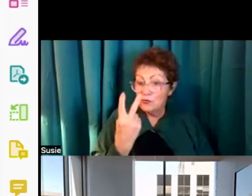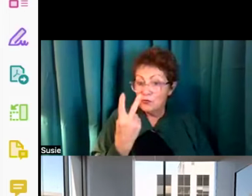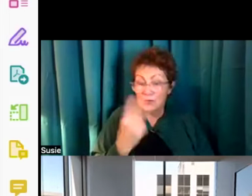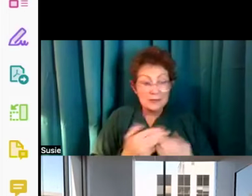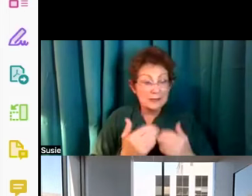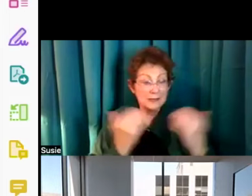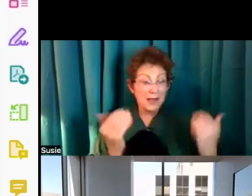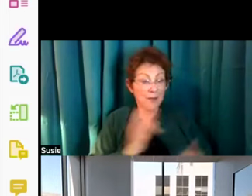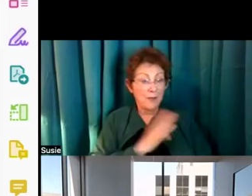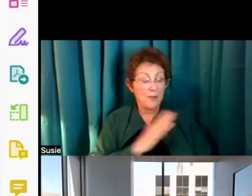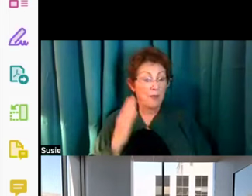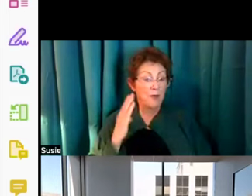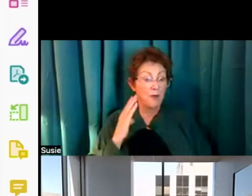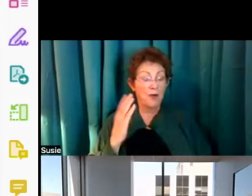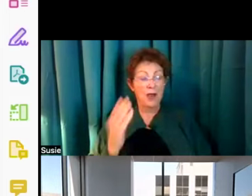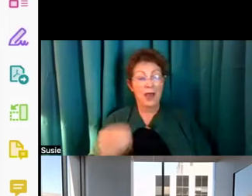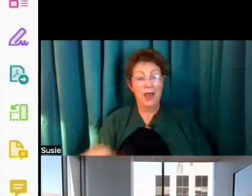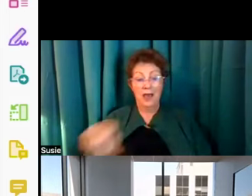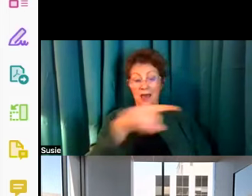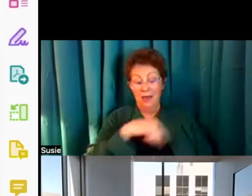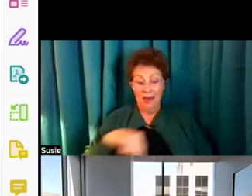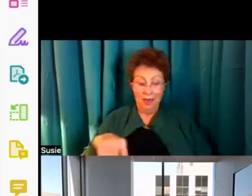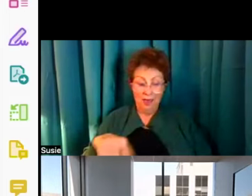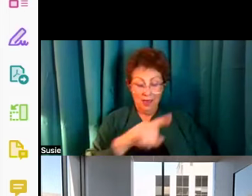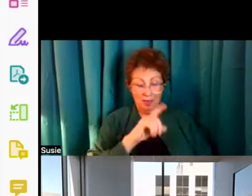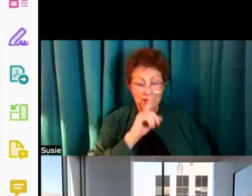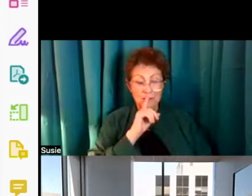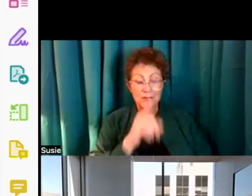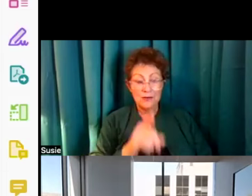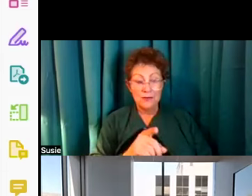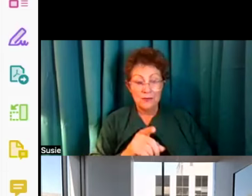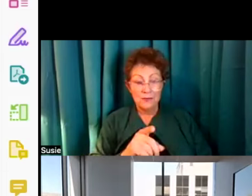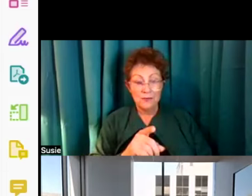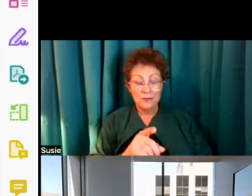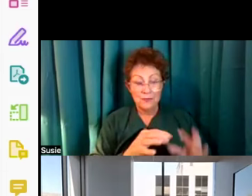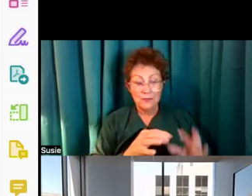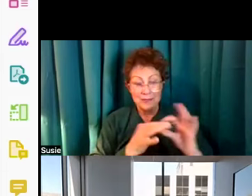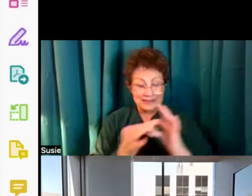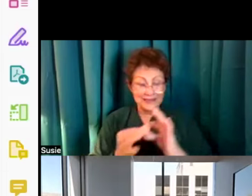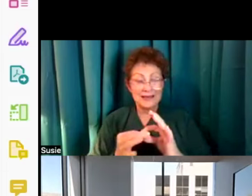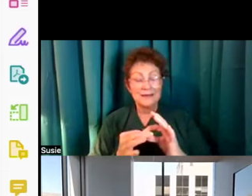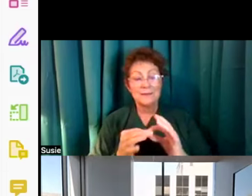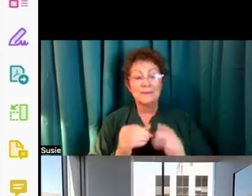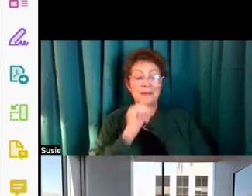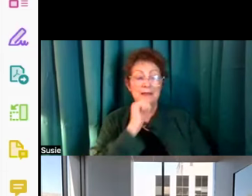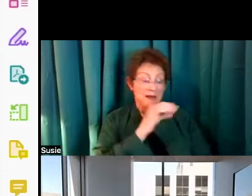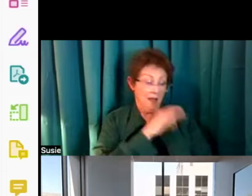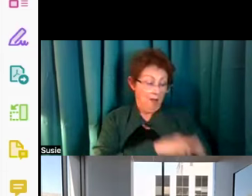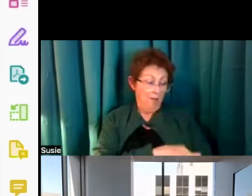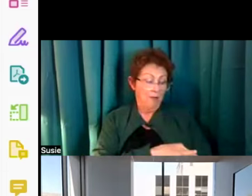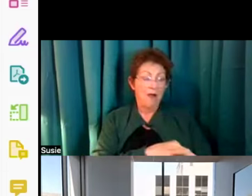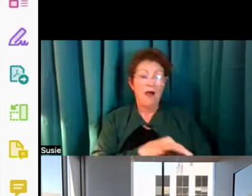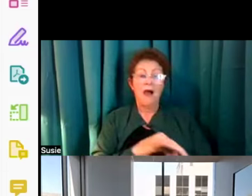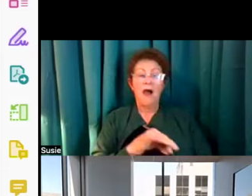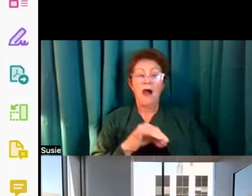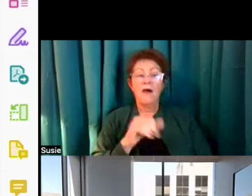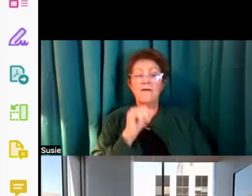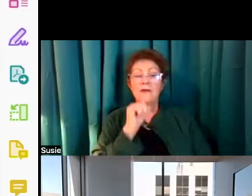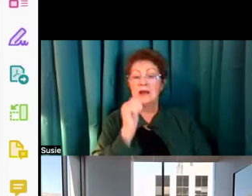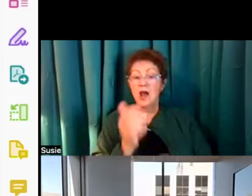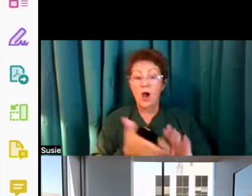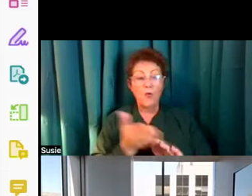and the parties are, at arm's length, and so the nonprofit is sort of not just operating